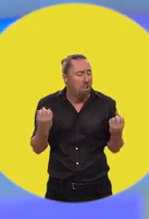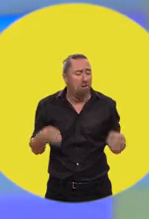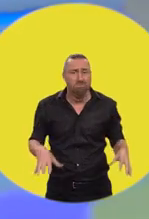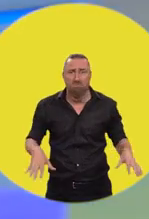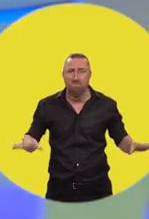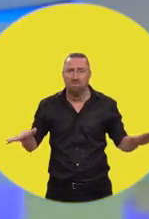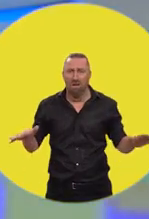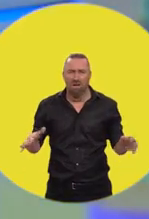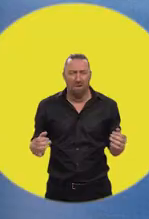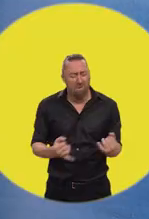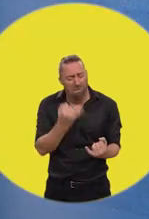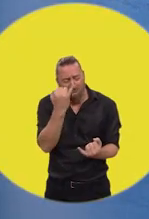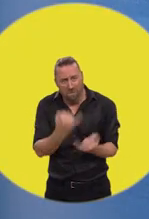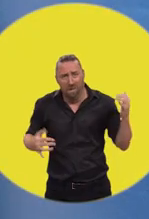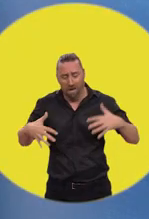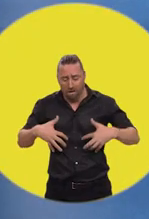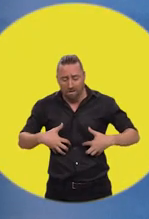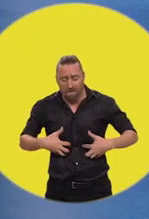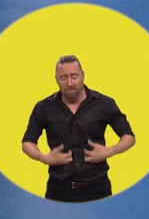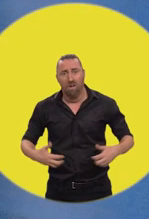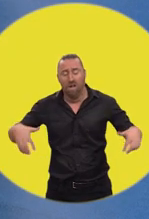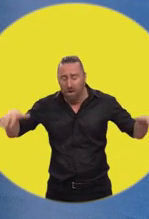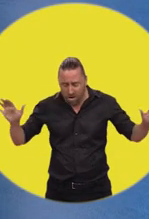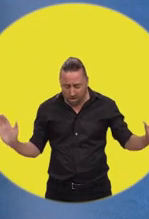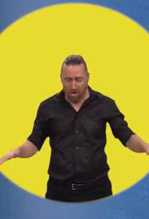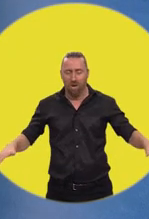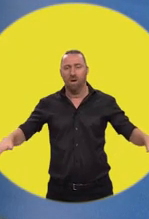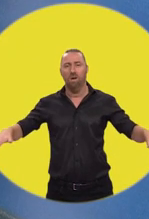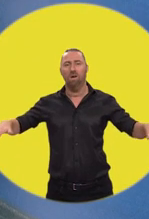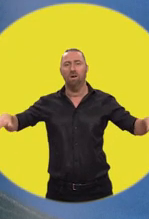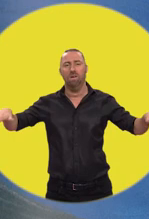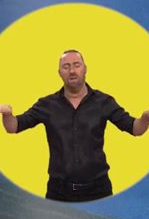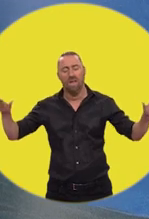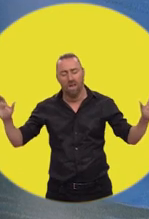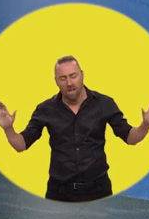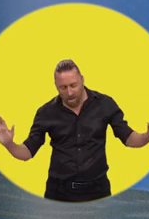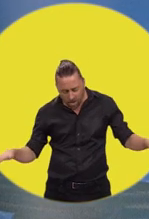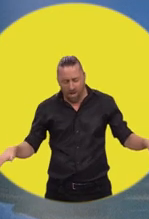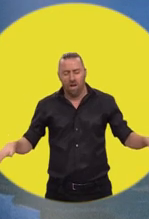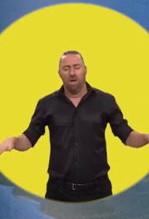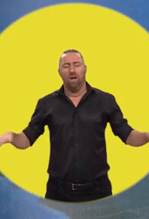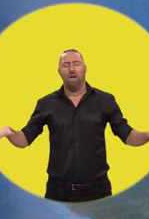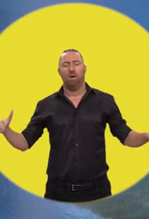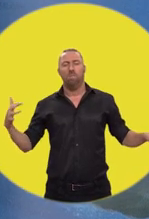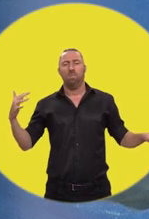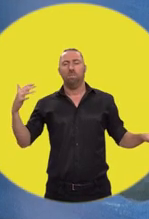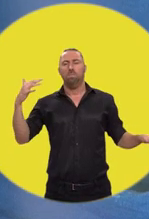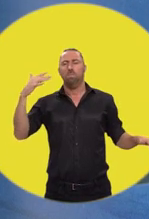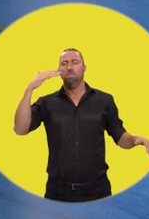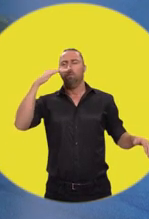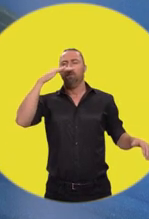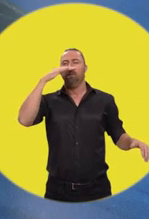had ever been. She took a deep breath, and a familiar scent tickled her